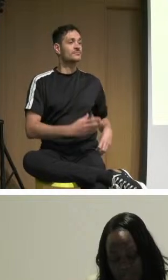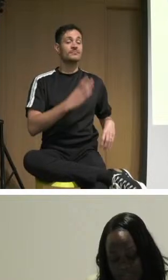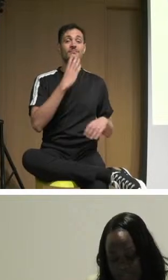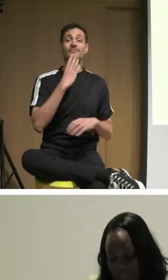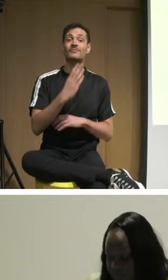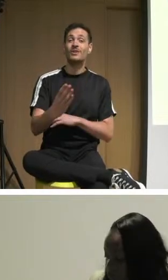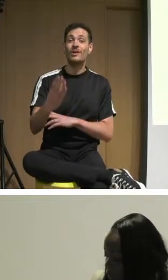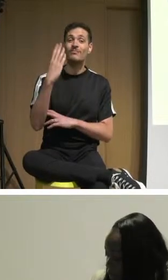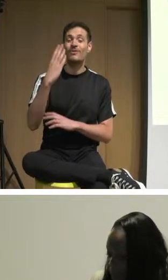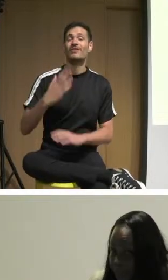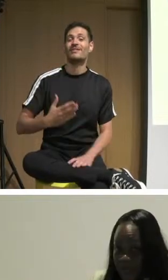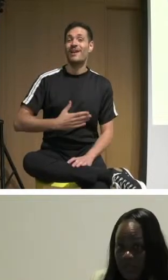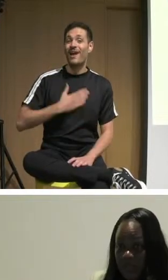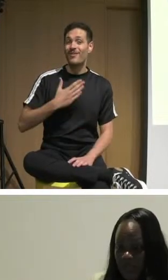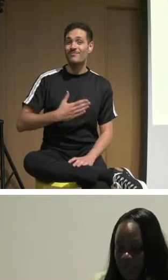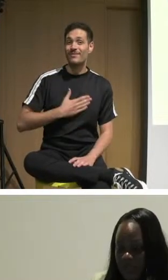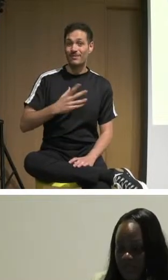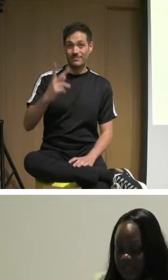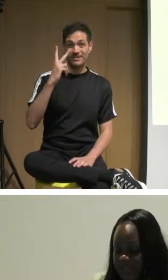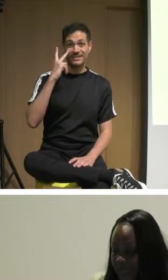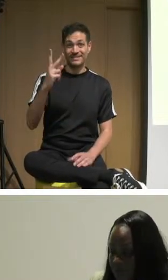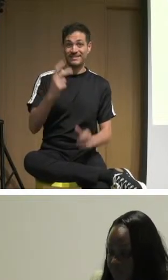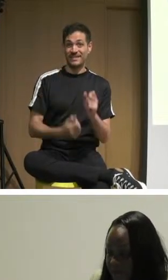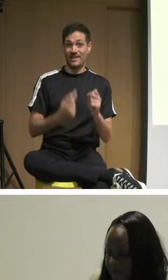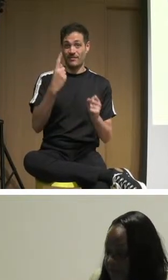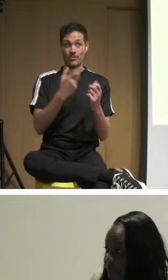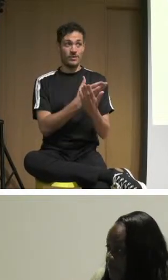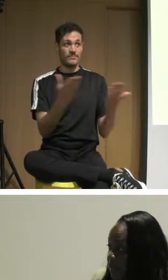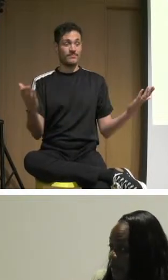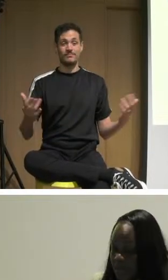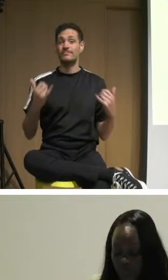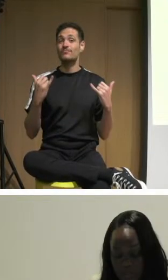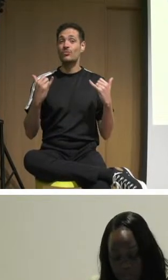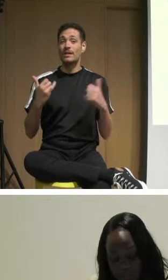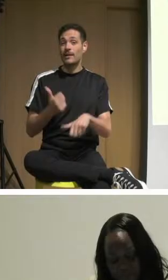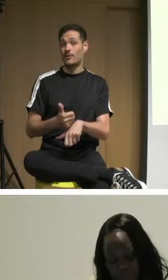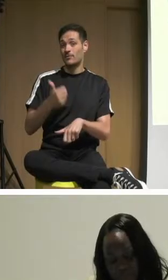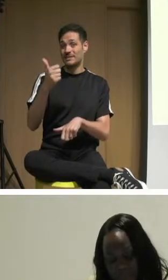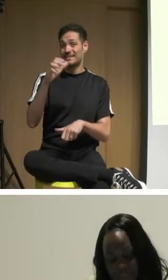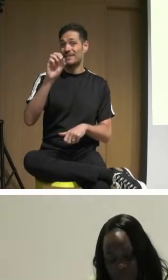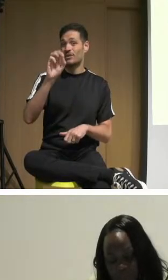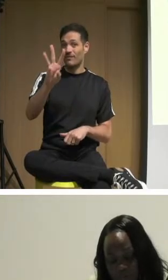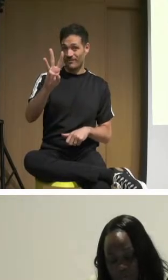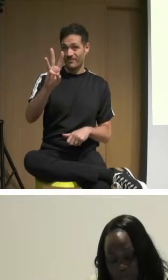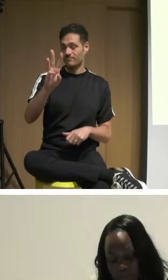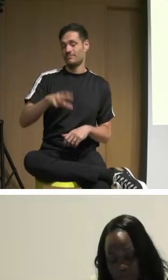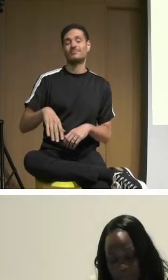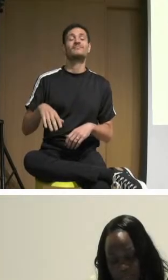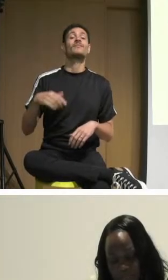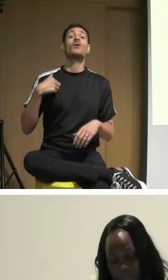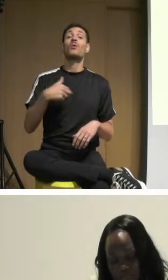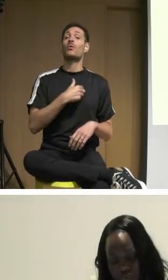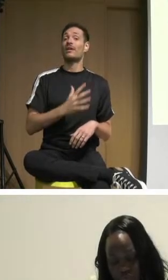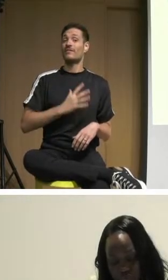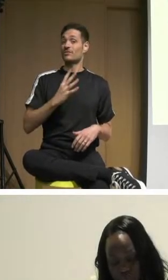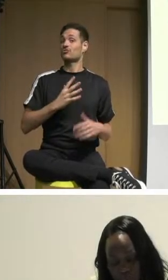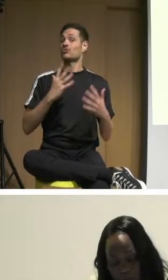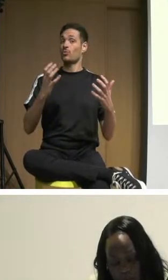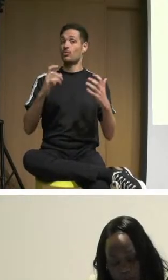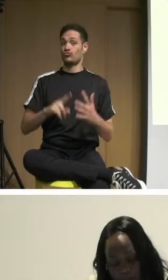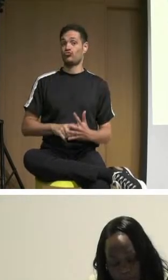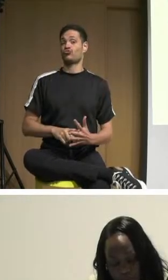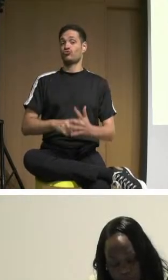so glad to see everyone. It is 10:05, and we'd officially like to bring the meeting